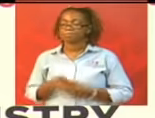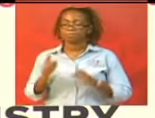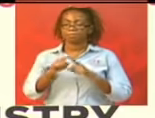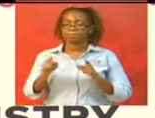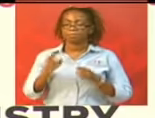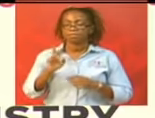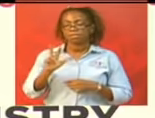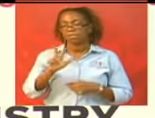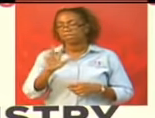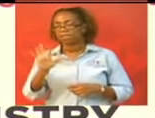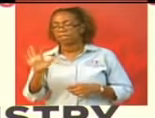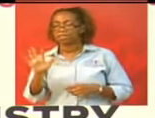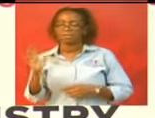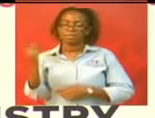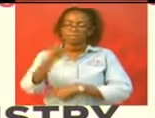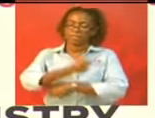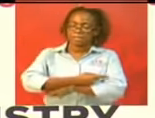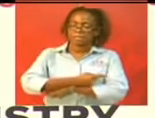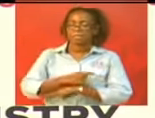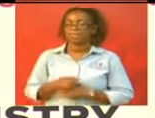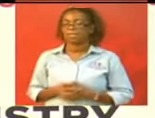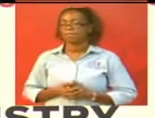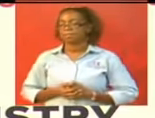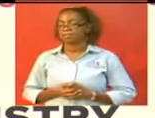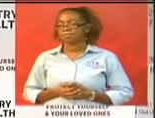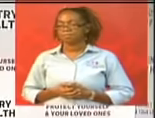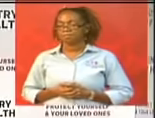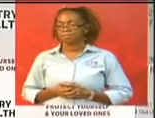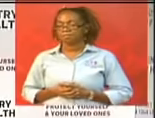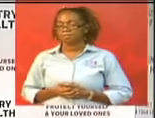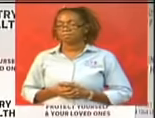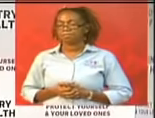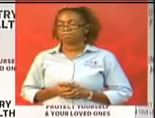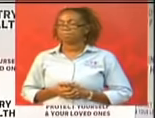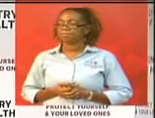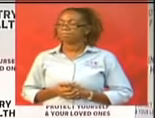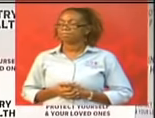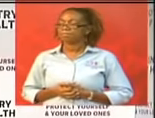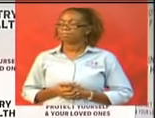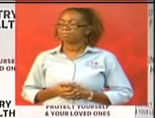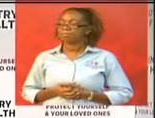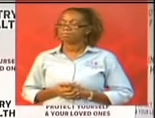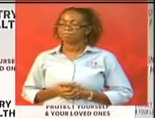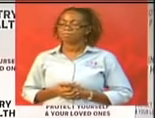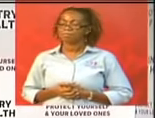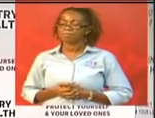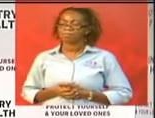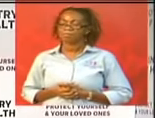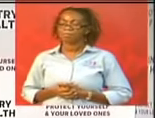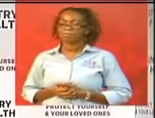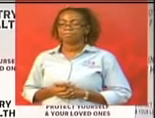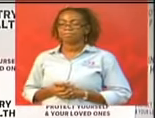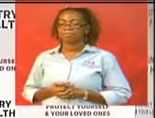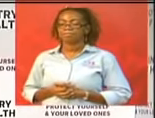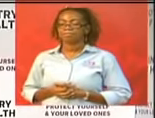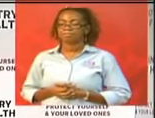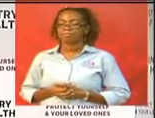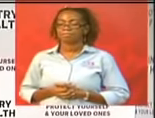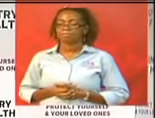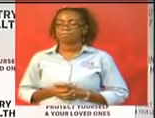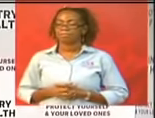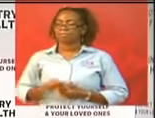5 days to get that turnaround at this point in time. All right, we will take a follow-up question from